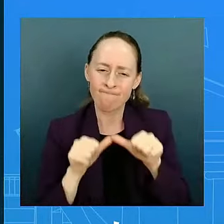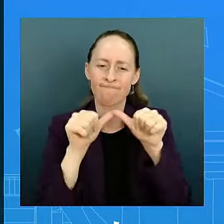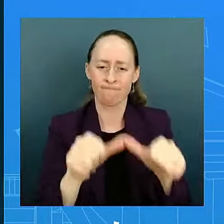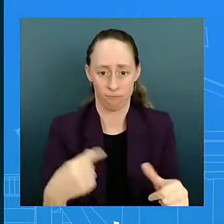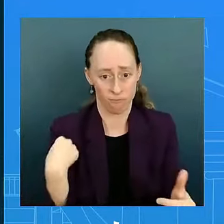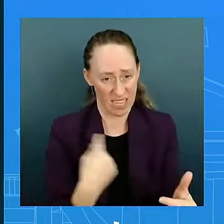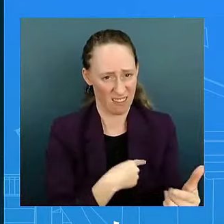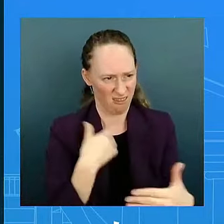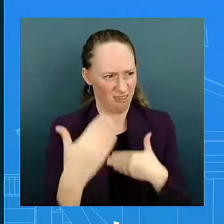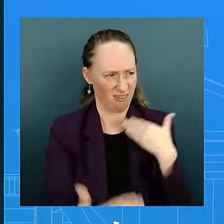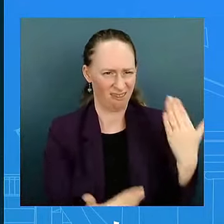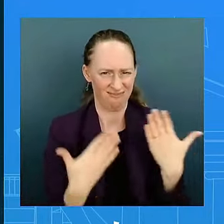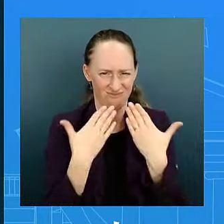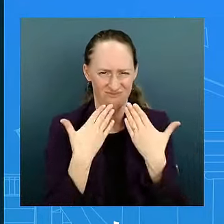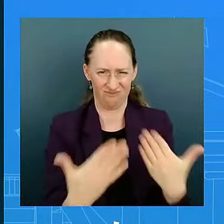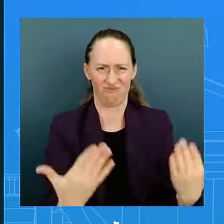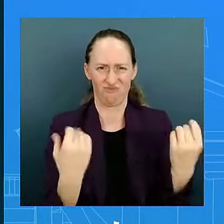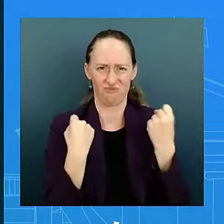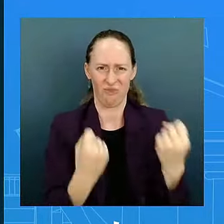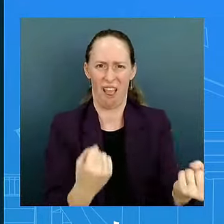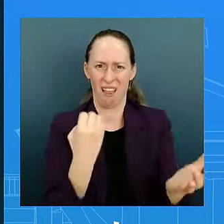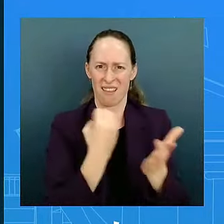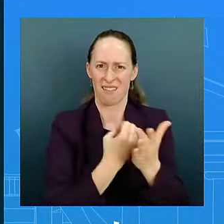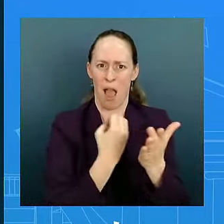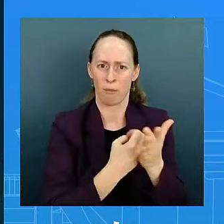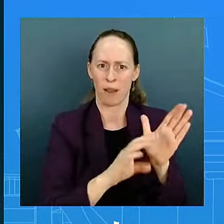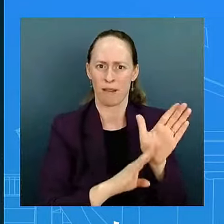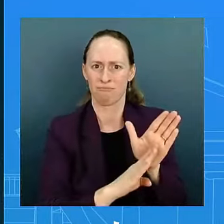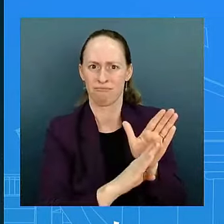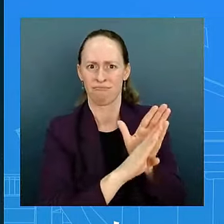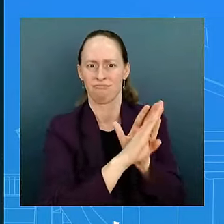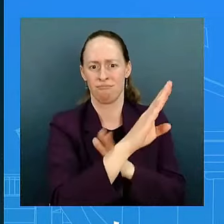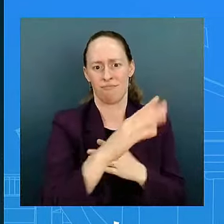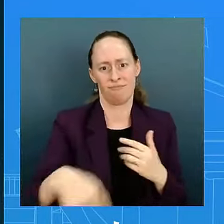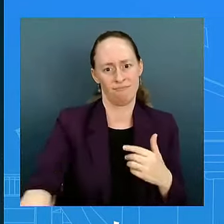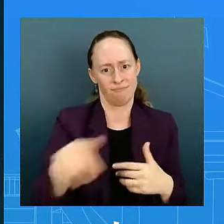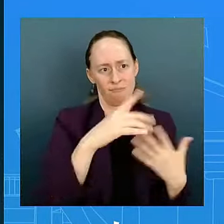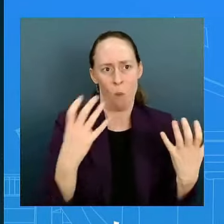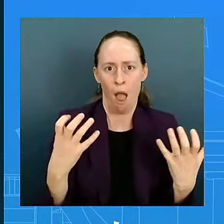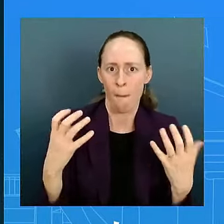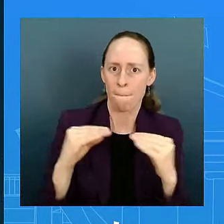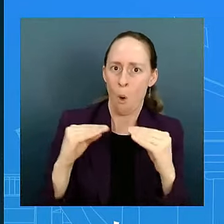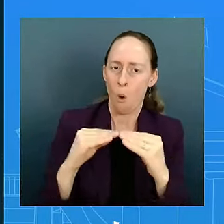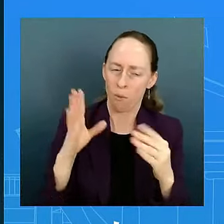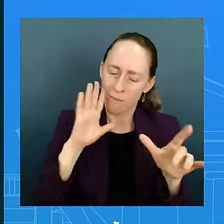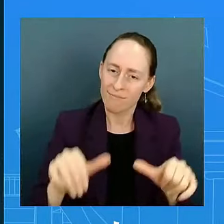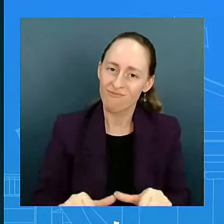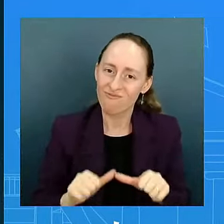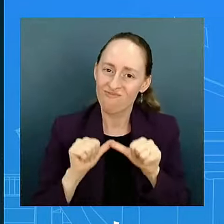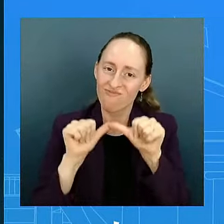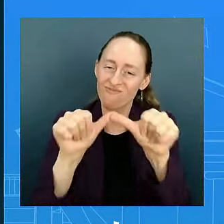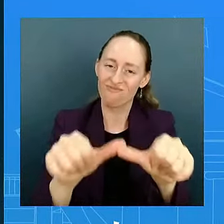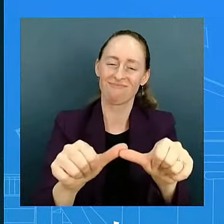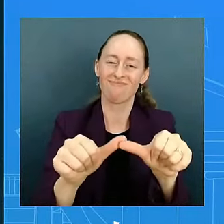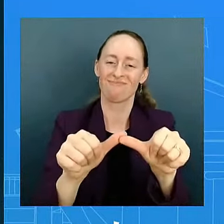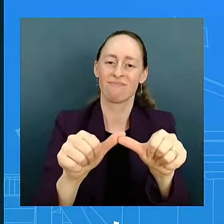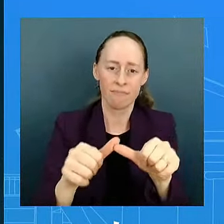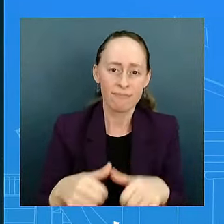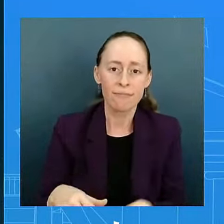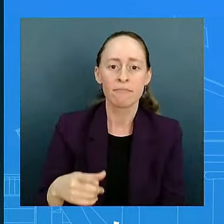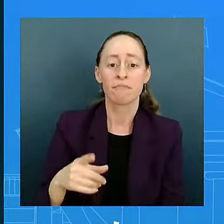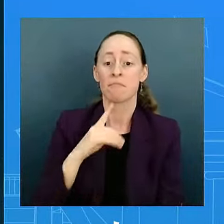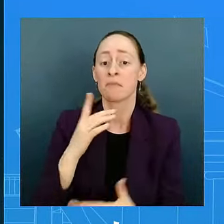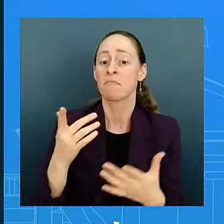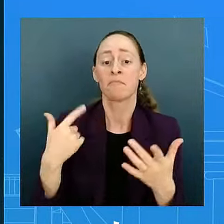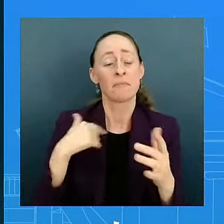want to see. More broadly, I would say the economy remains resilient, and that's going to be